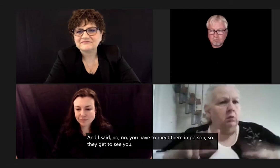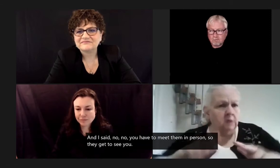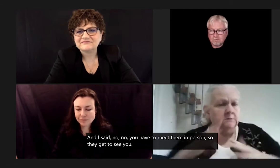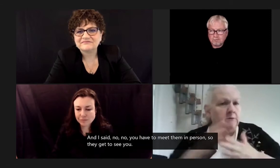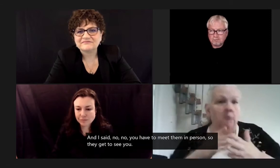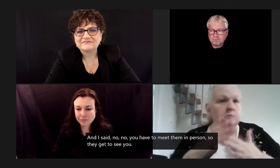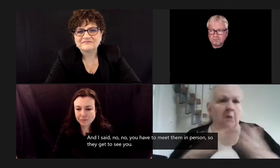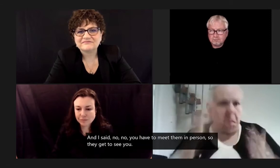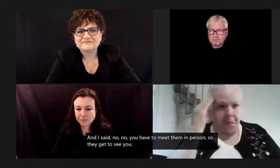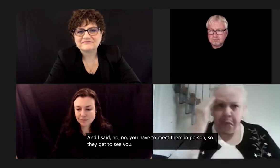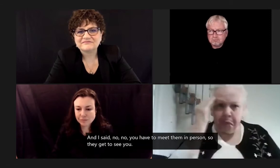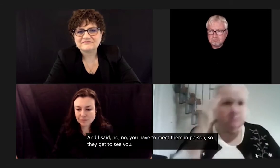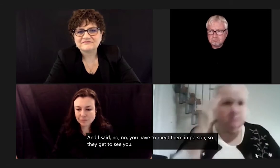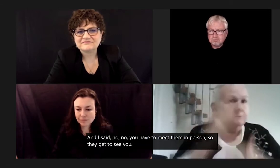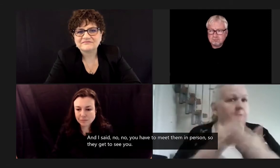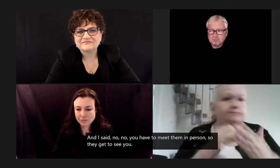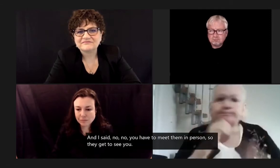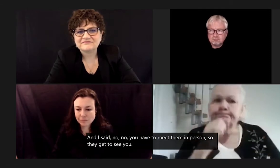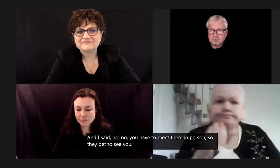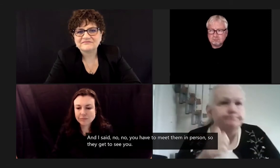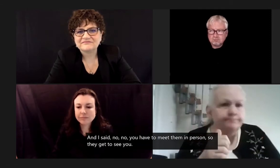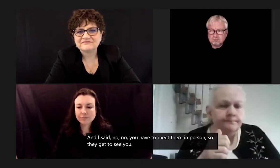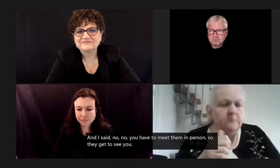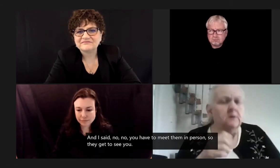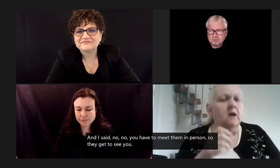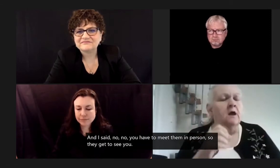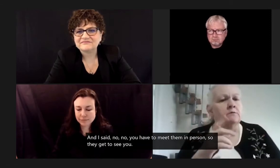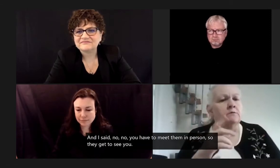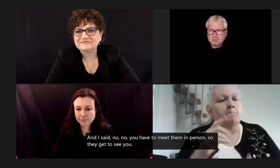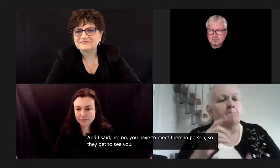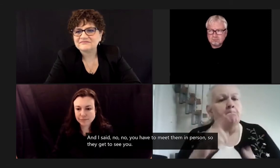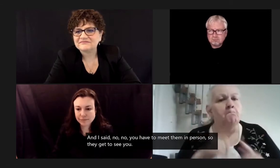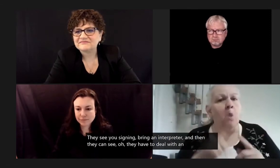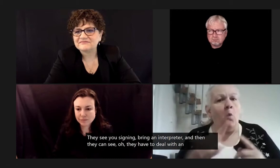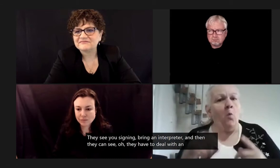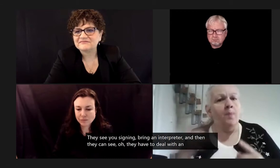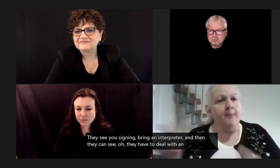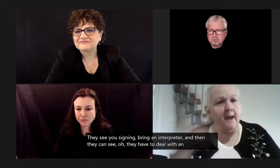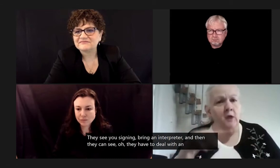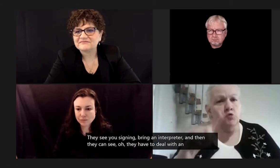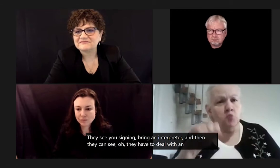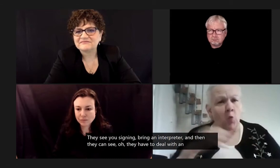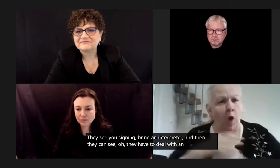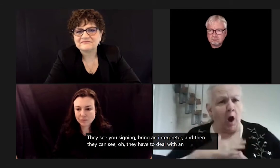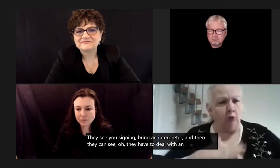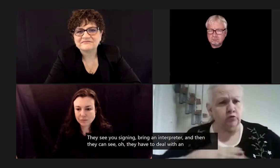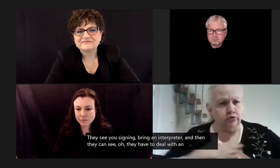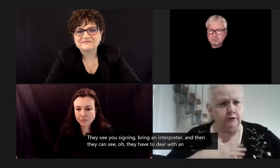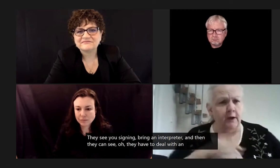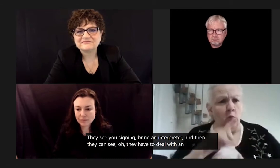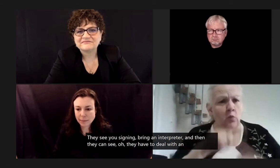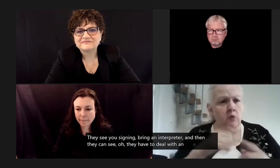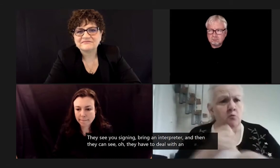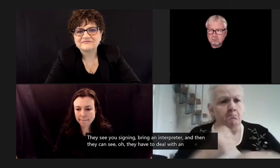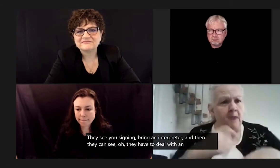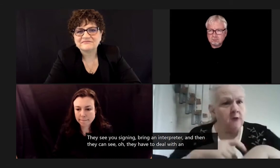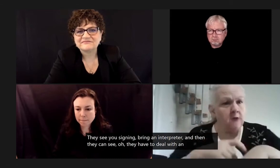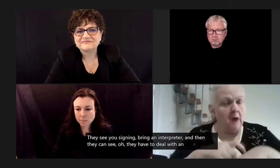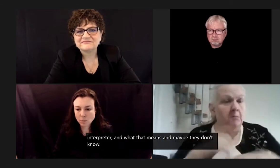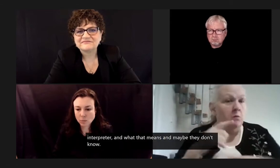they can see, oh, they have to deal with an interpreter and what that means. And maybe they don't know. But they